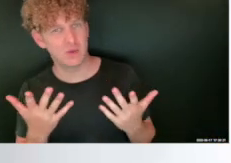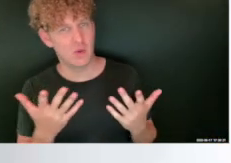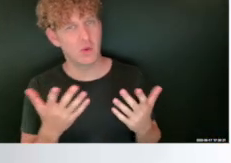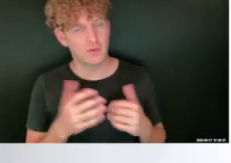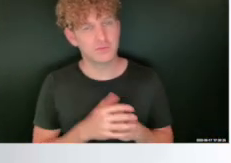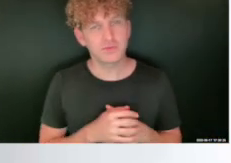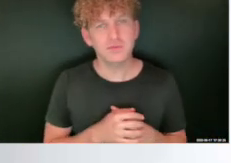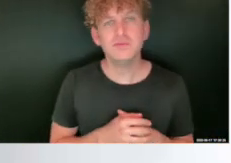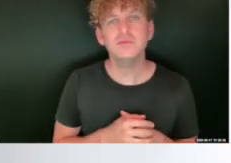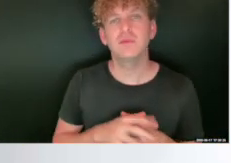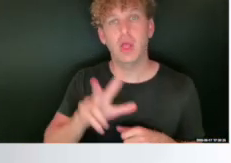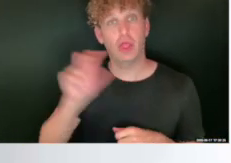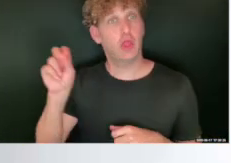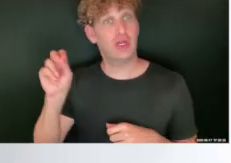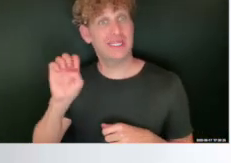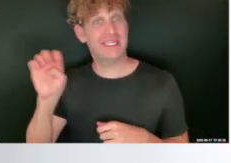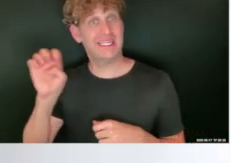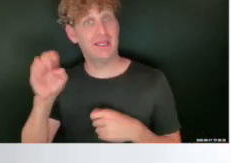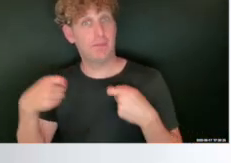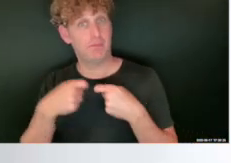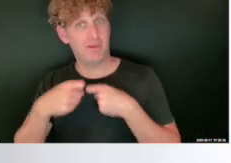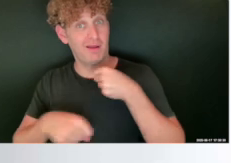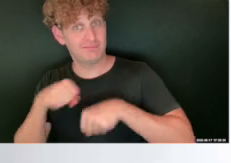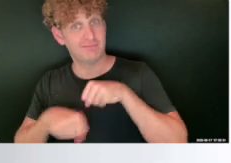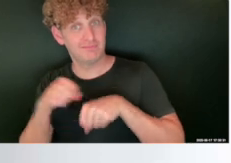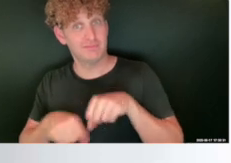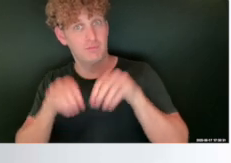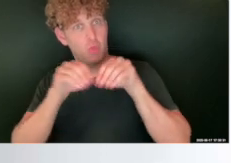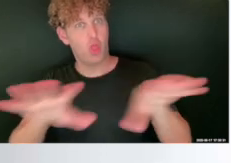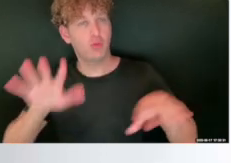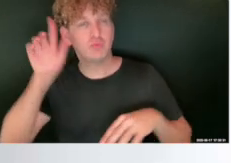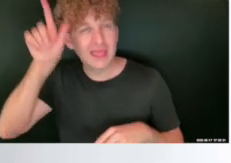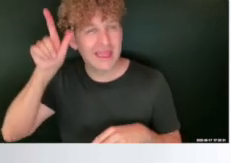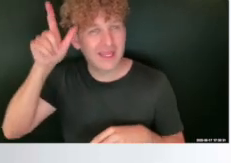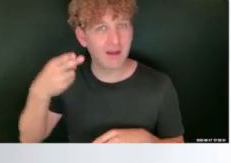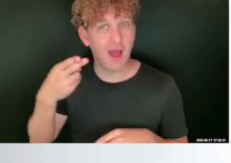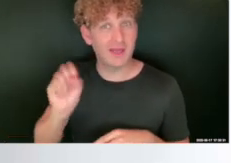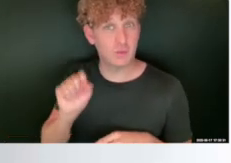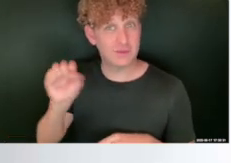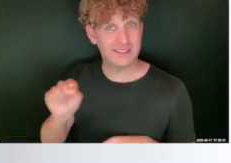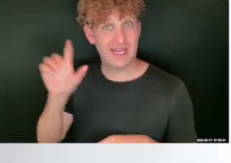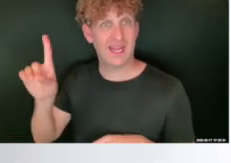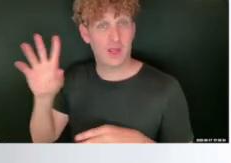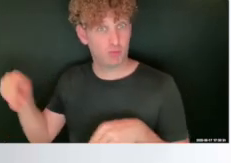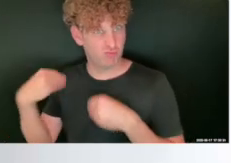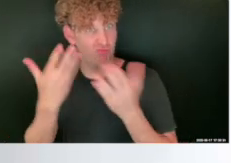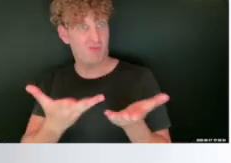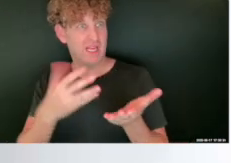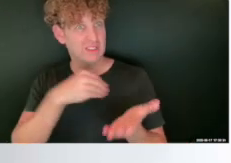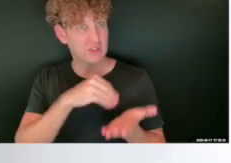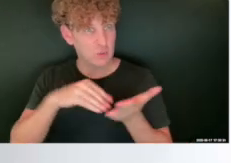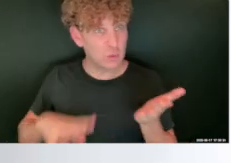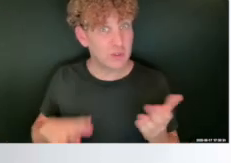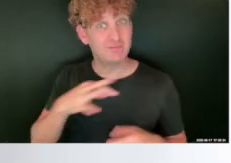S-T-E-P, but I'll just say STEP. STEP funds community-led transportation grants that